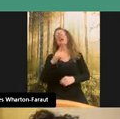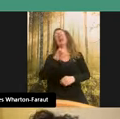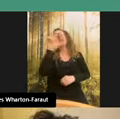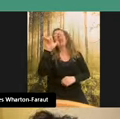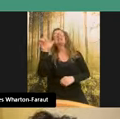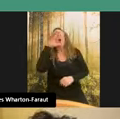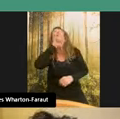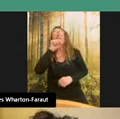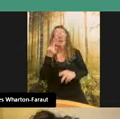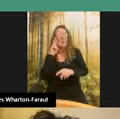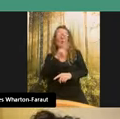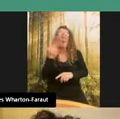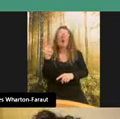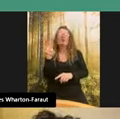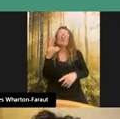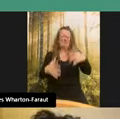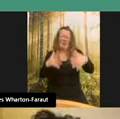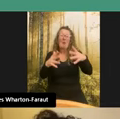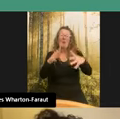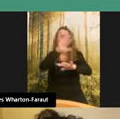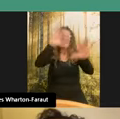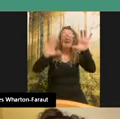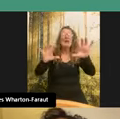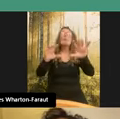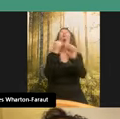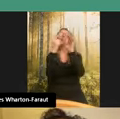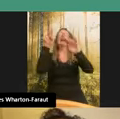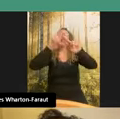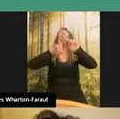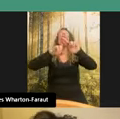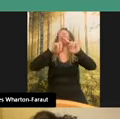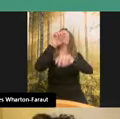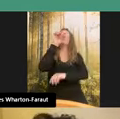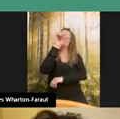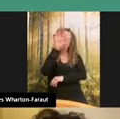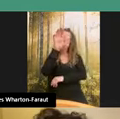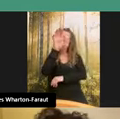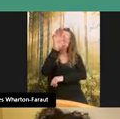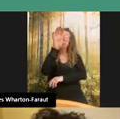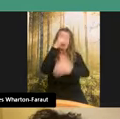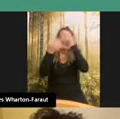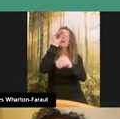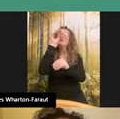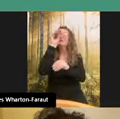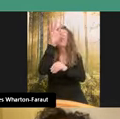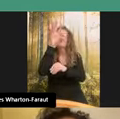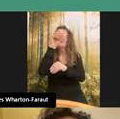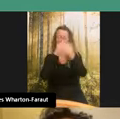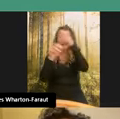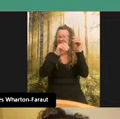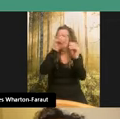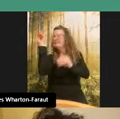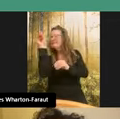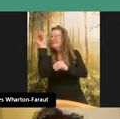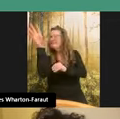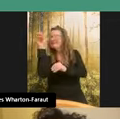space. And this space has gifts that change, and the gifts show all the different ways, just put in one place, all the different ways in